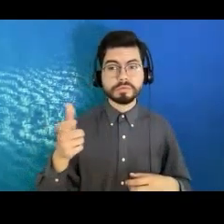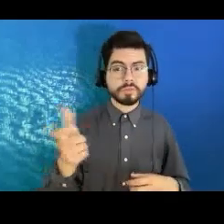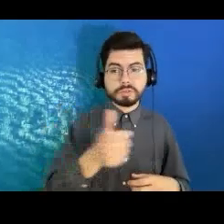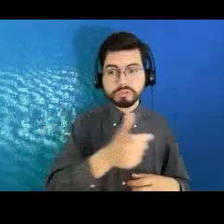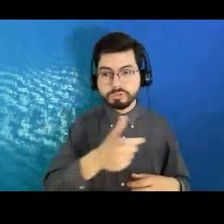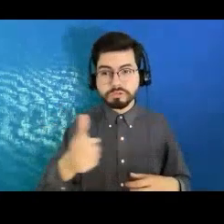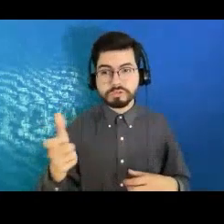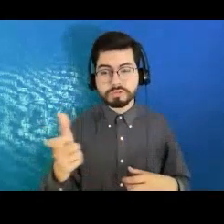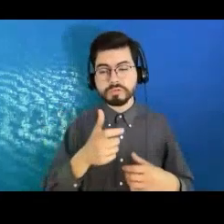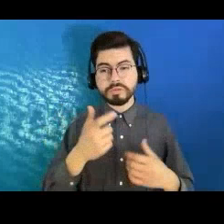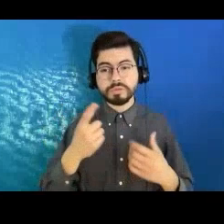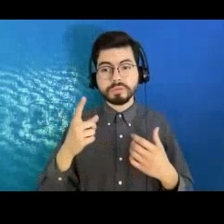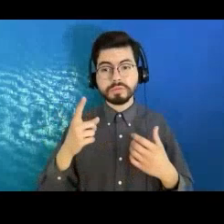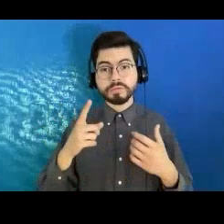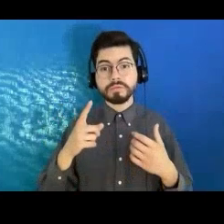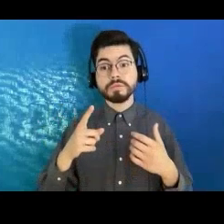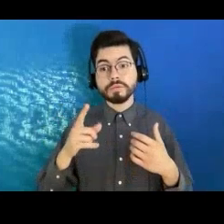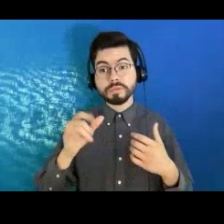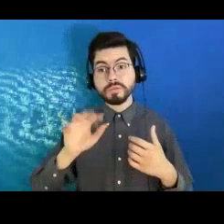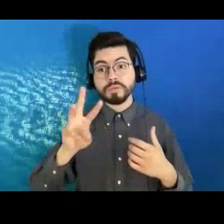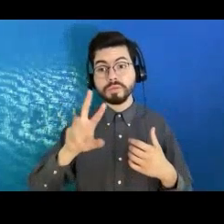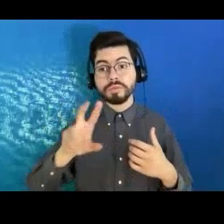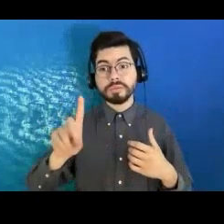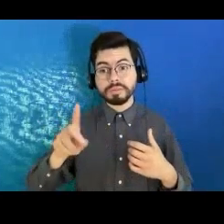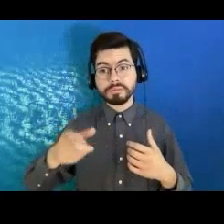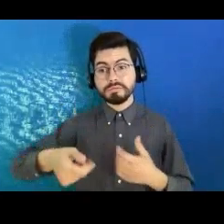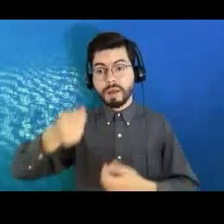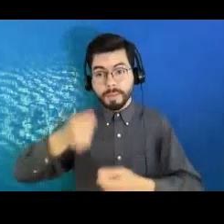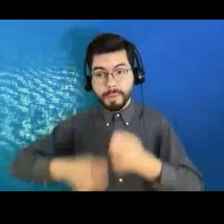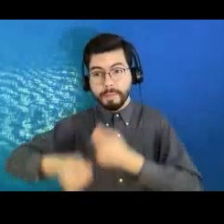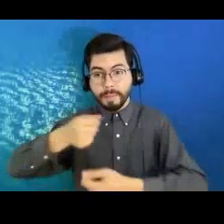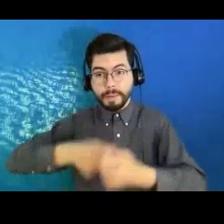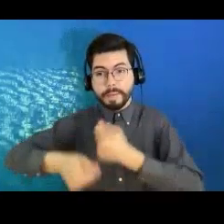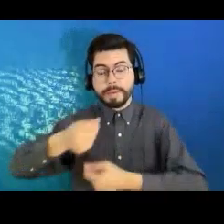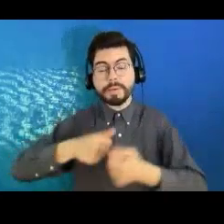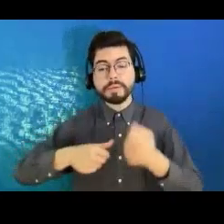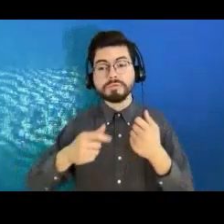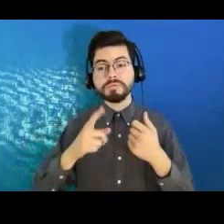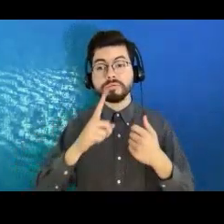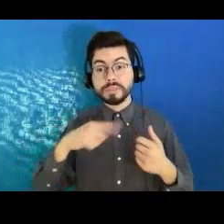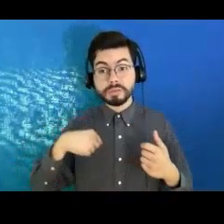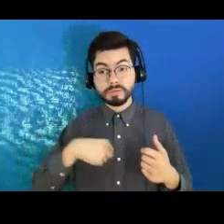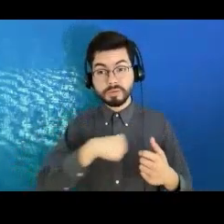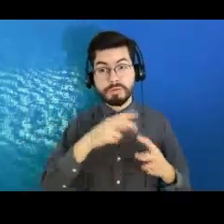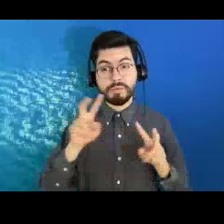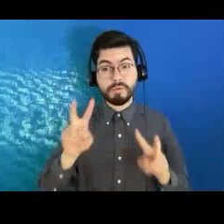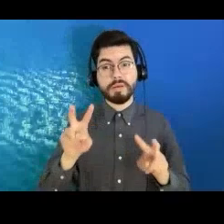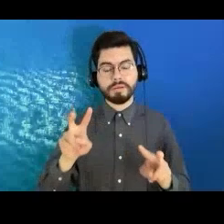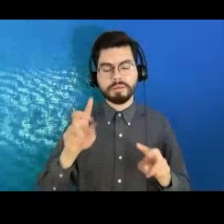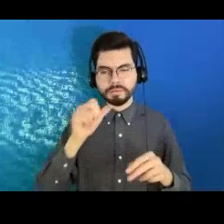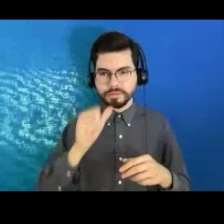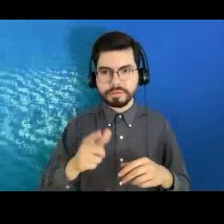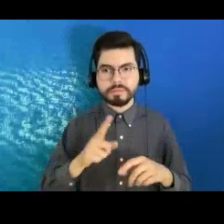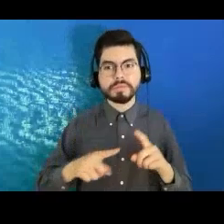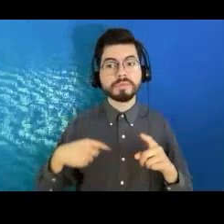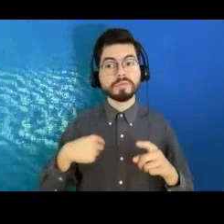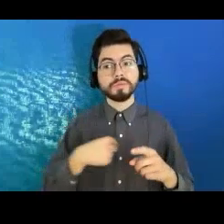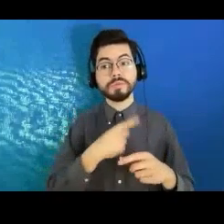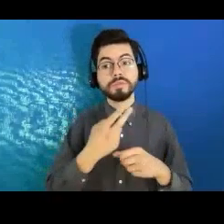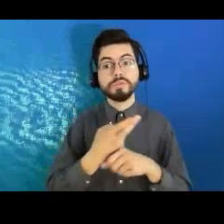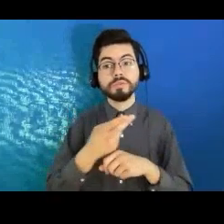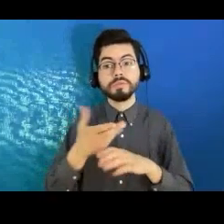are since we don't have any real monitoring going on, but that is what we have been doing, is treating them with